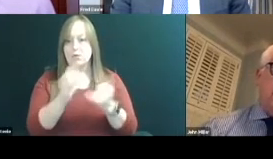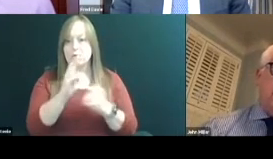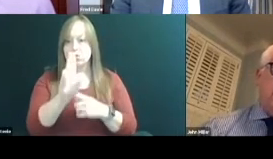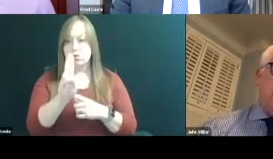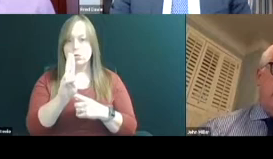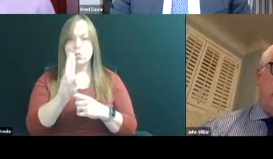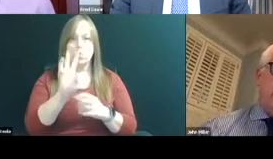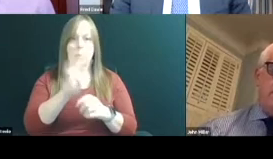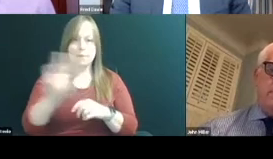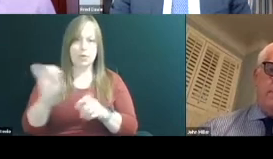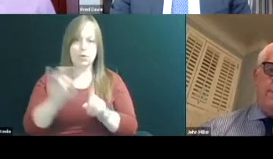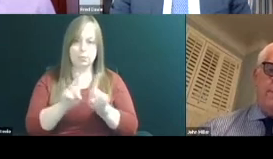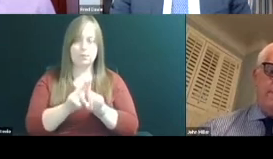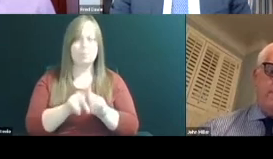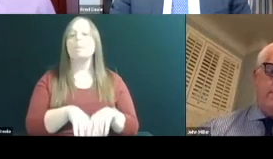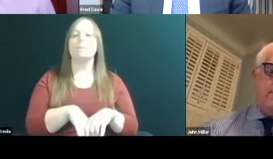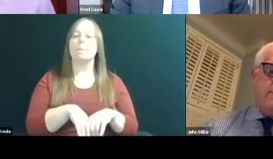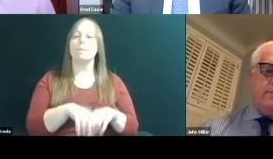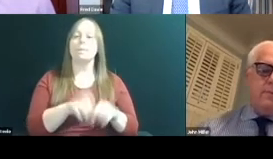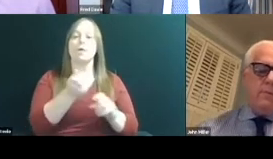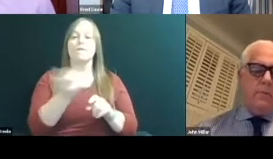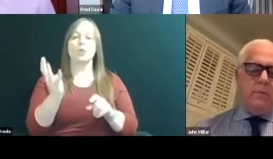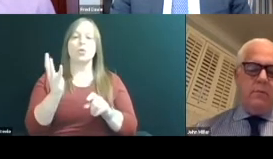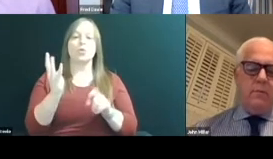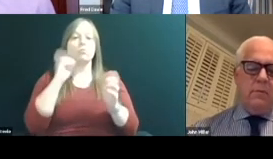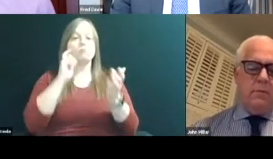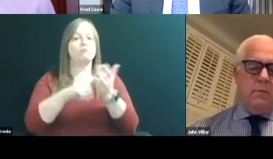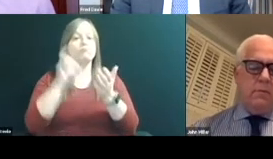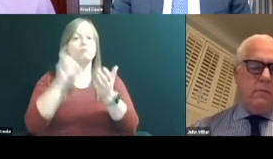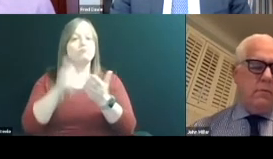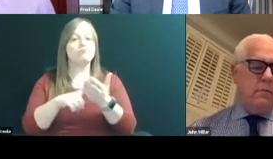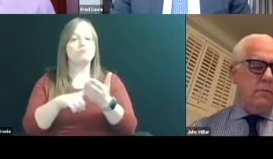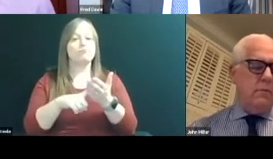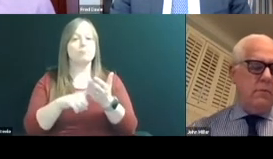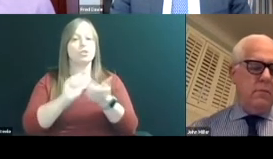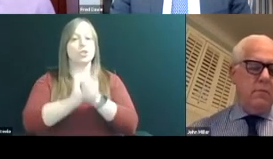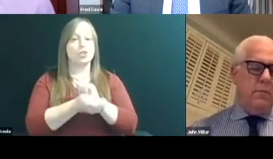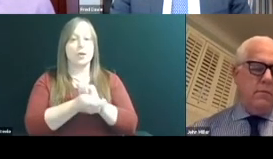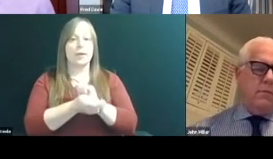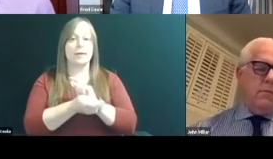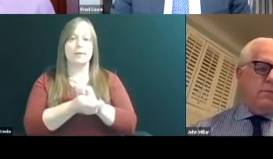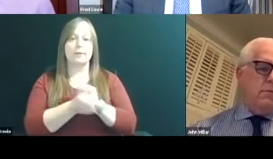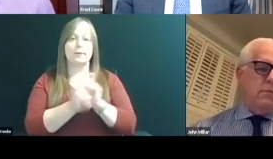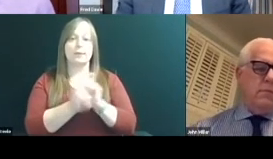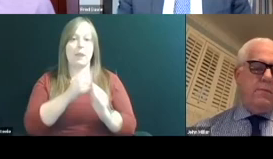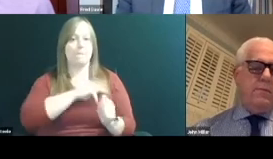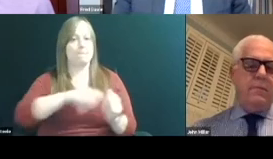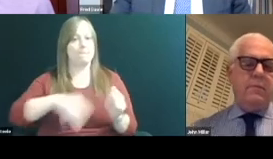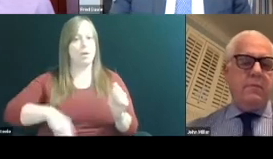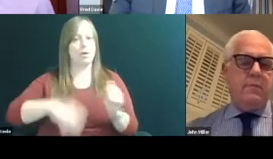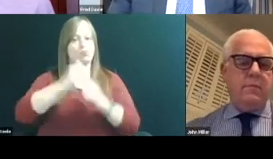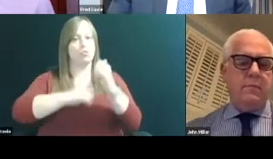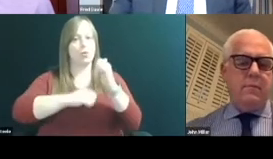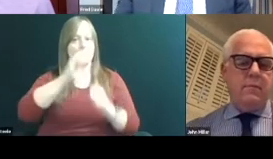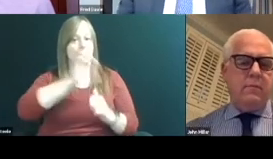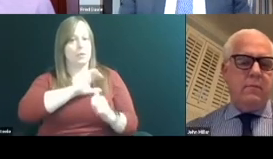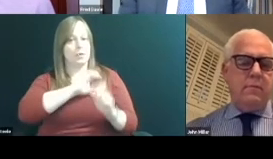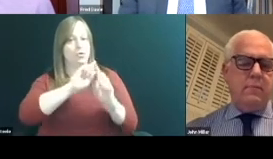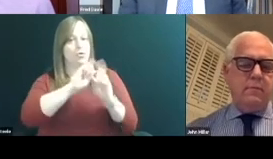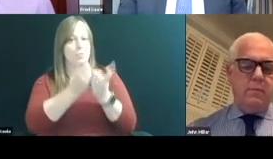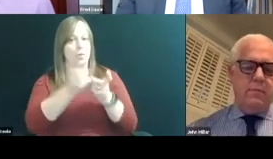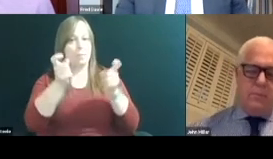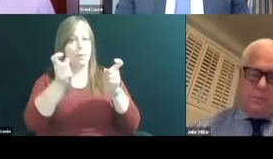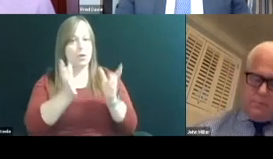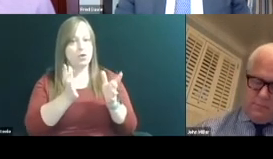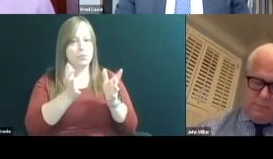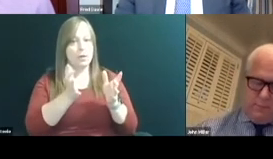Union website. A couple of highlights include changes to how the mayor structures police department